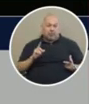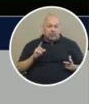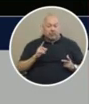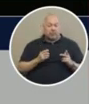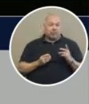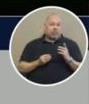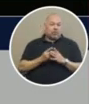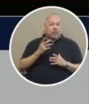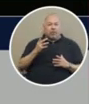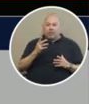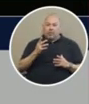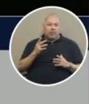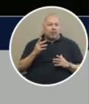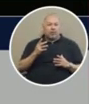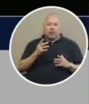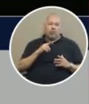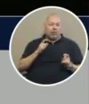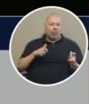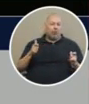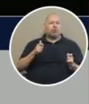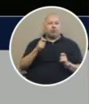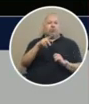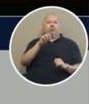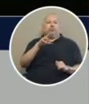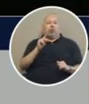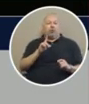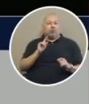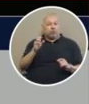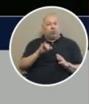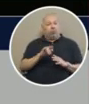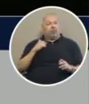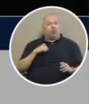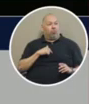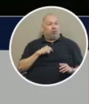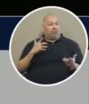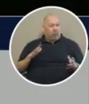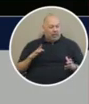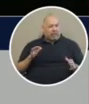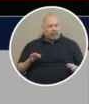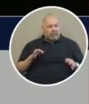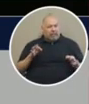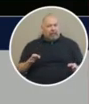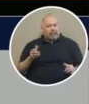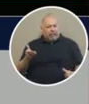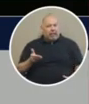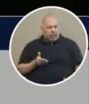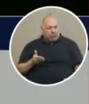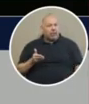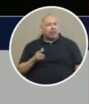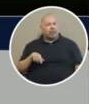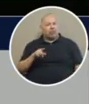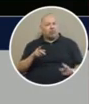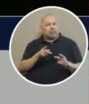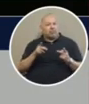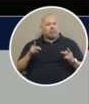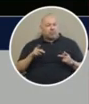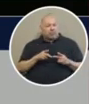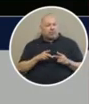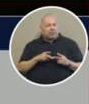projects, and so the water parks were one of the larger ones. And so we've delayed the hiring of those